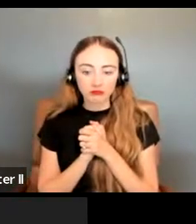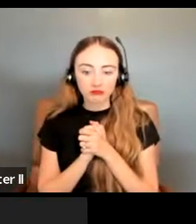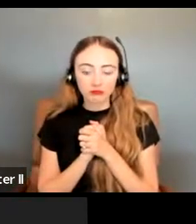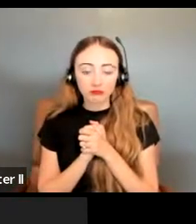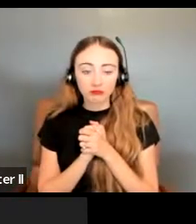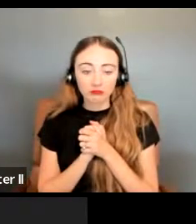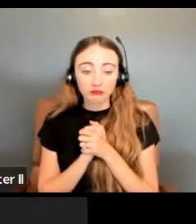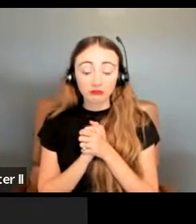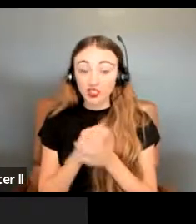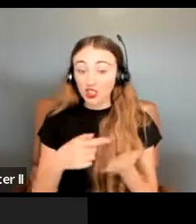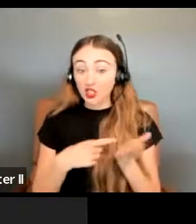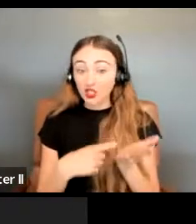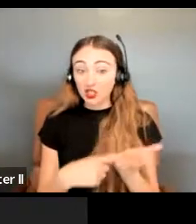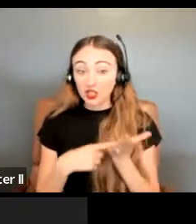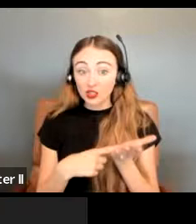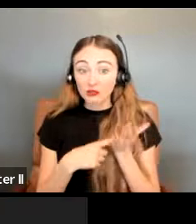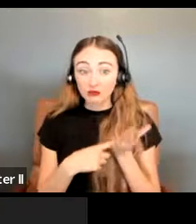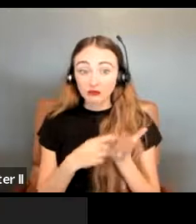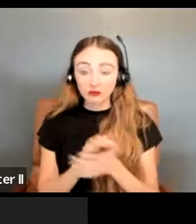Is there discussion?